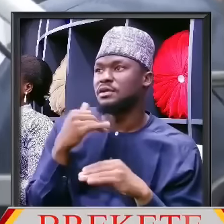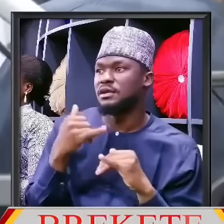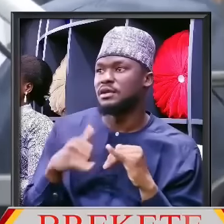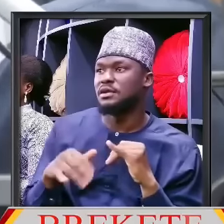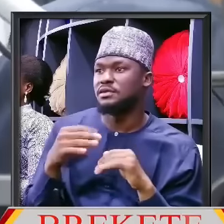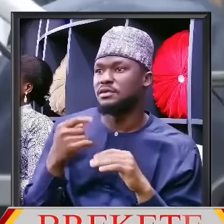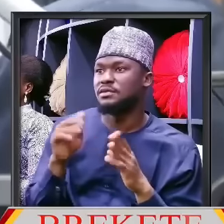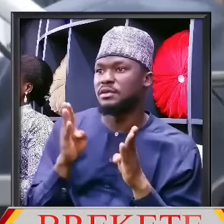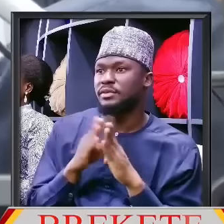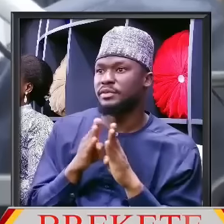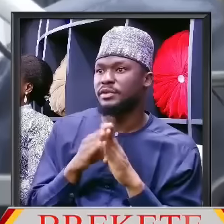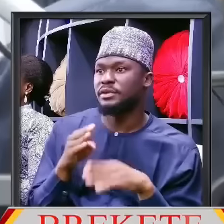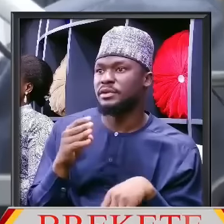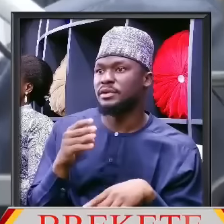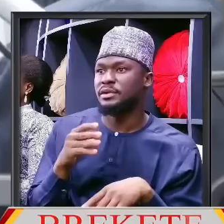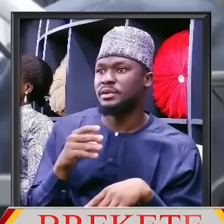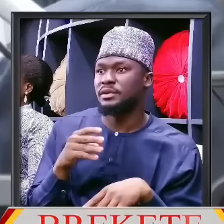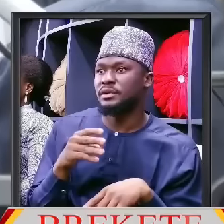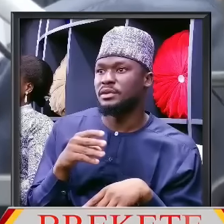meeting, the